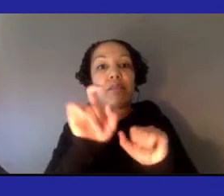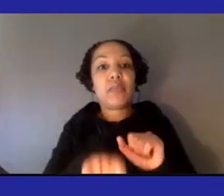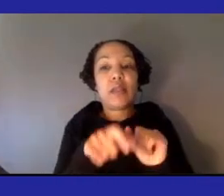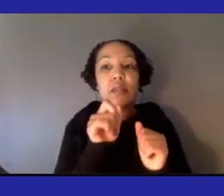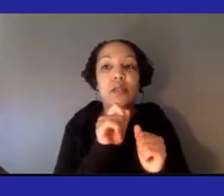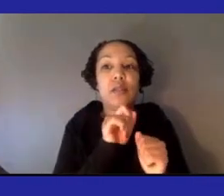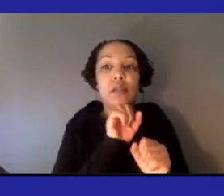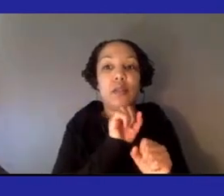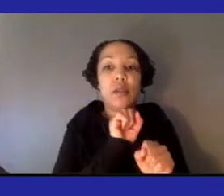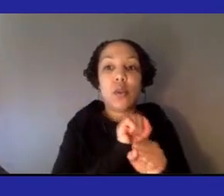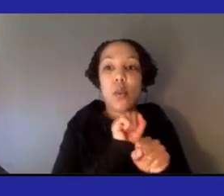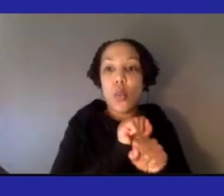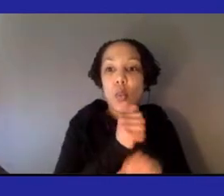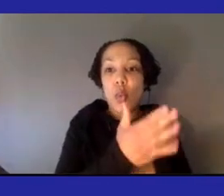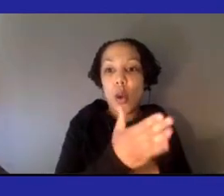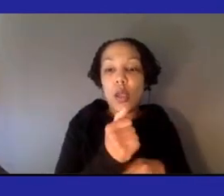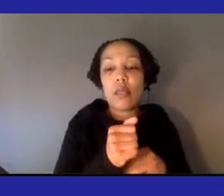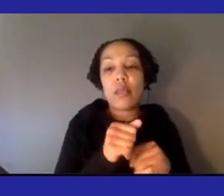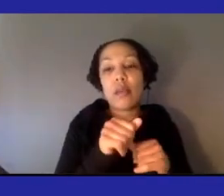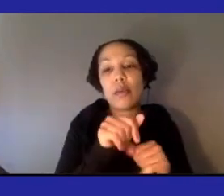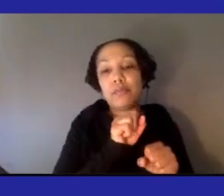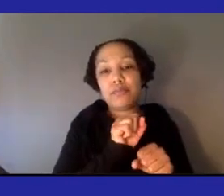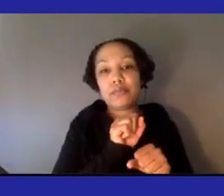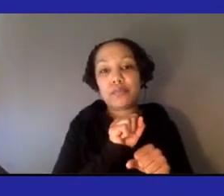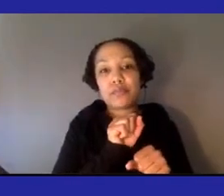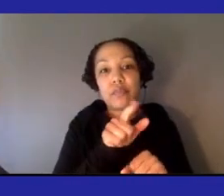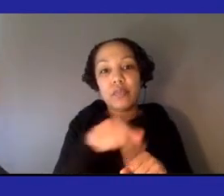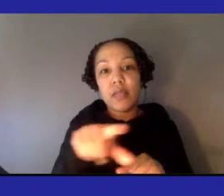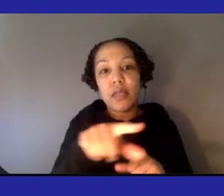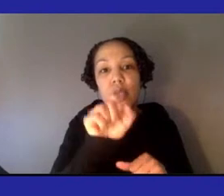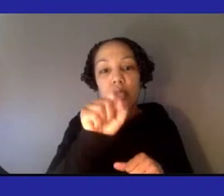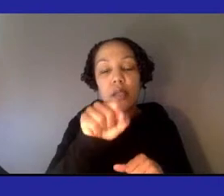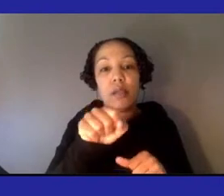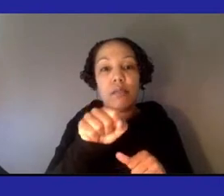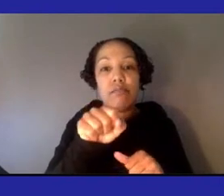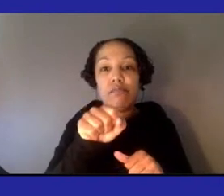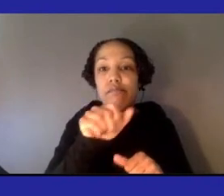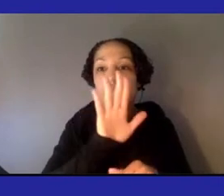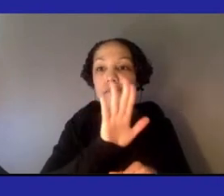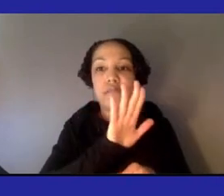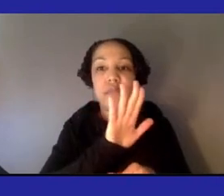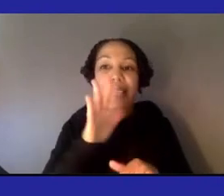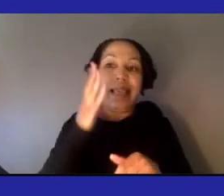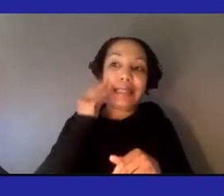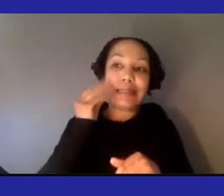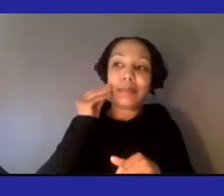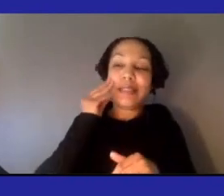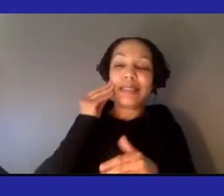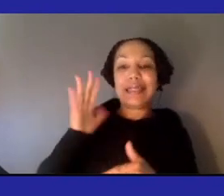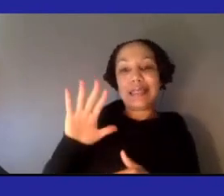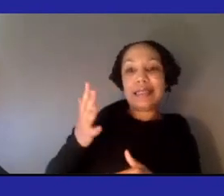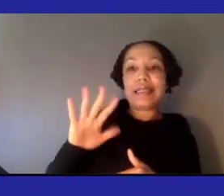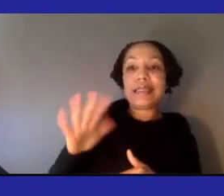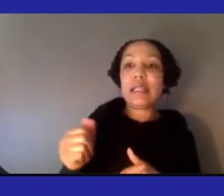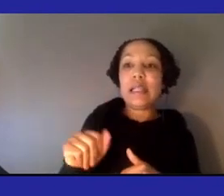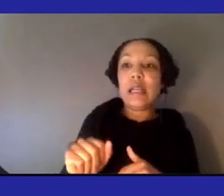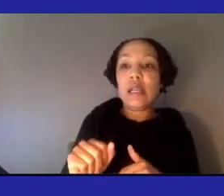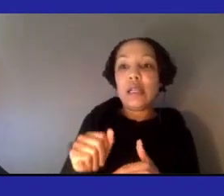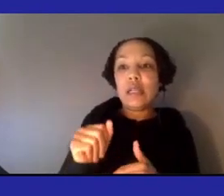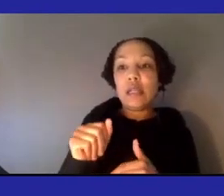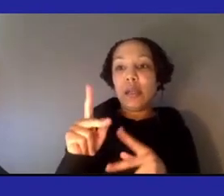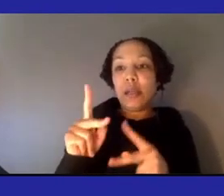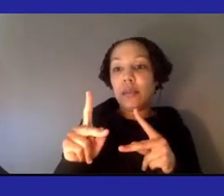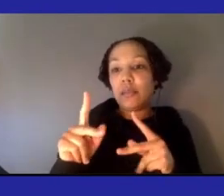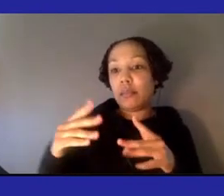You know, due to the nature of our work, you know, there's very limited experience out there because design build is just approved for New